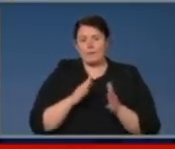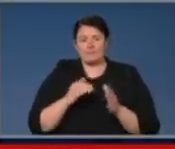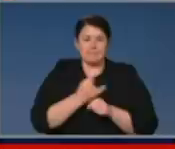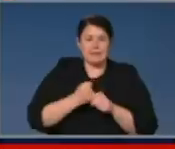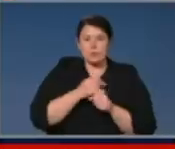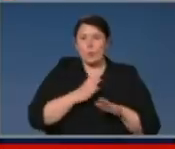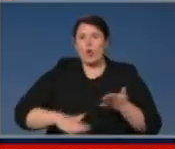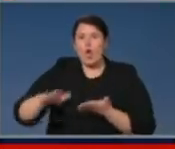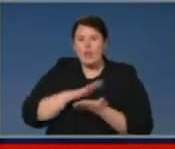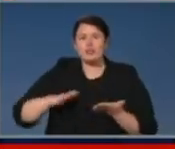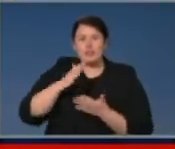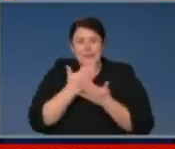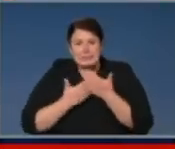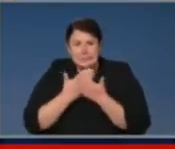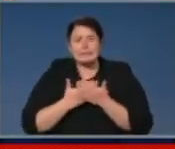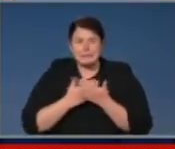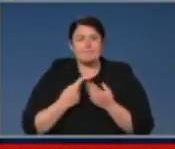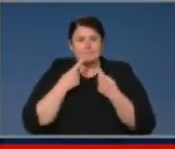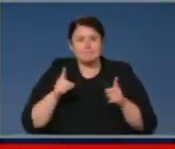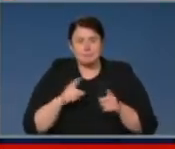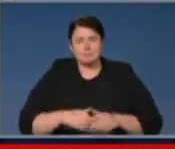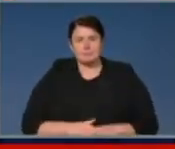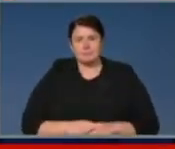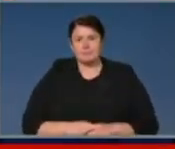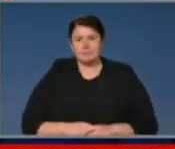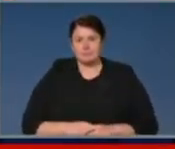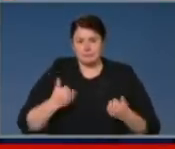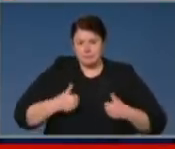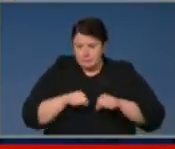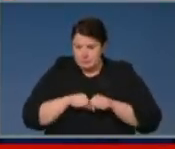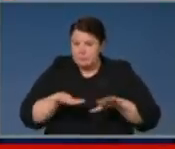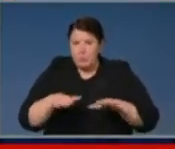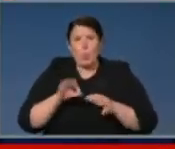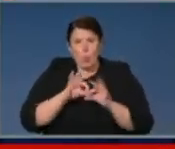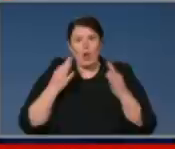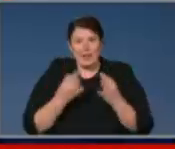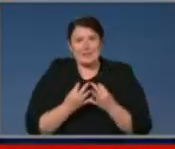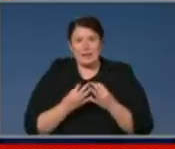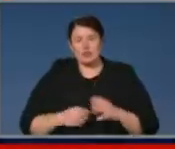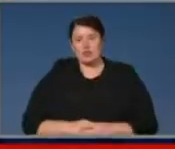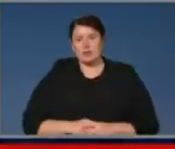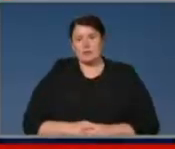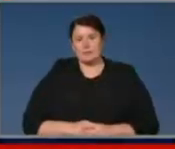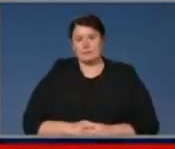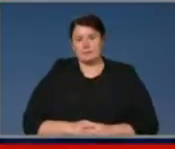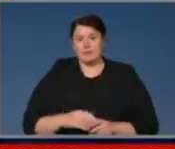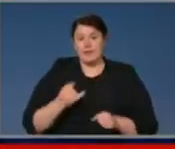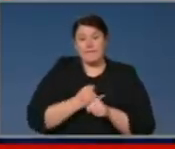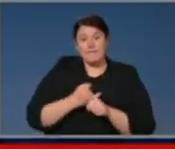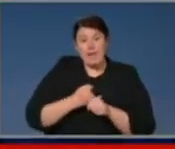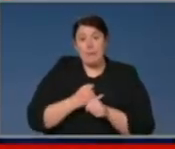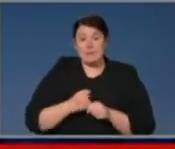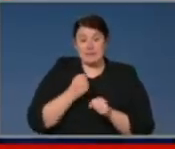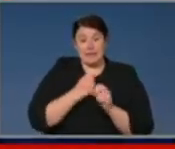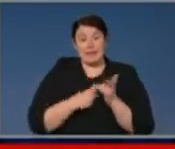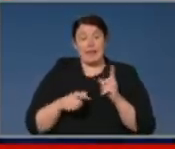the National Aboriginal Community Controlled and Health Organisation, the Pharmaceutical Society of Australia, the Pharmacy Guild of